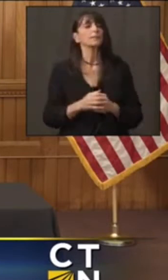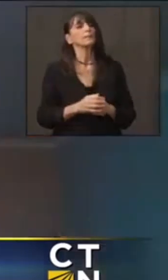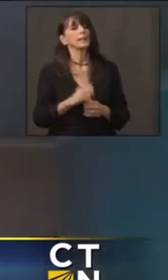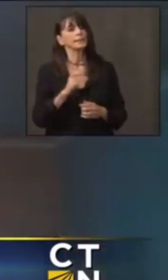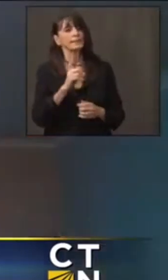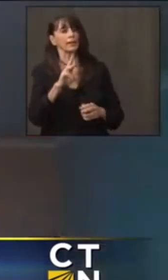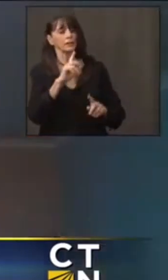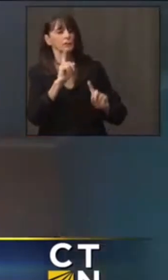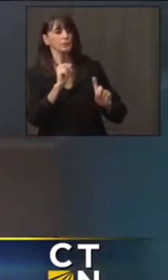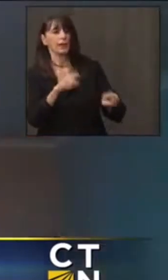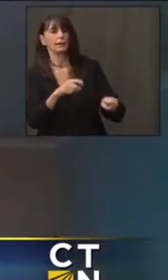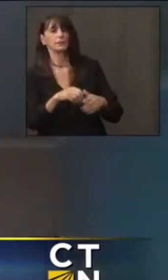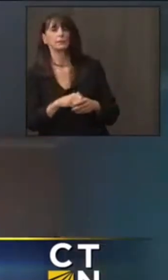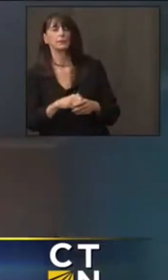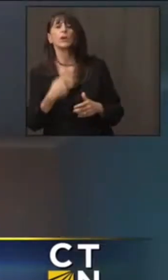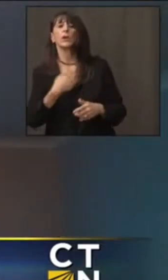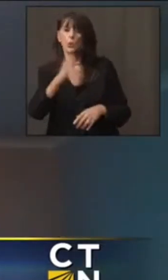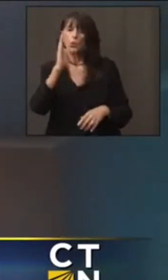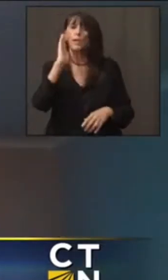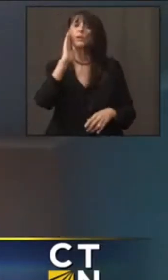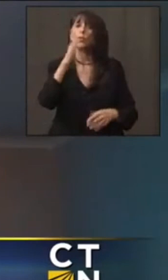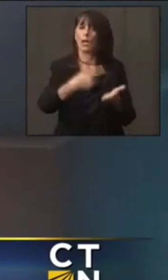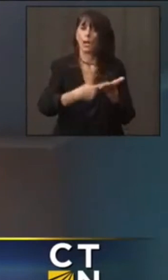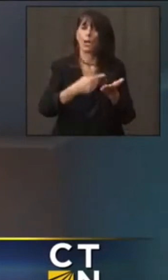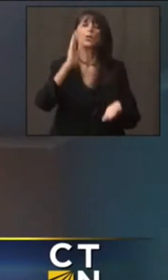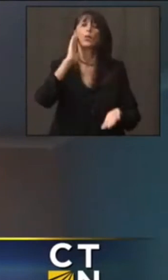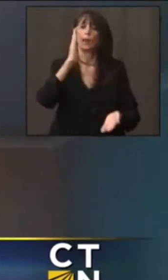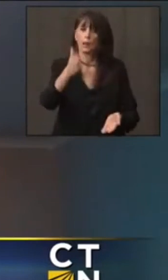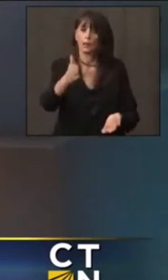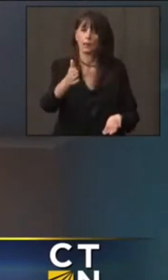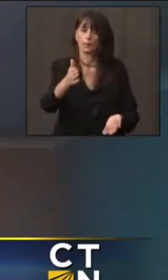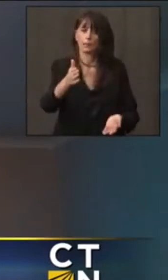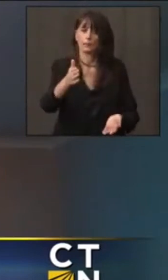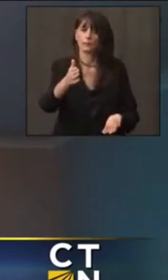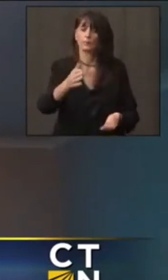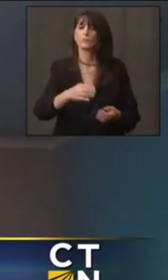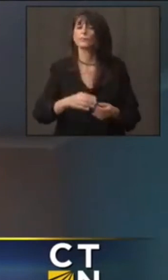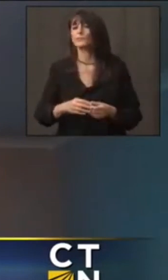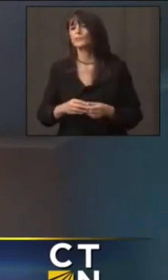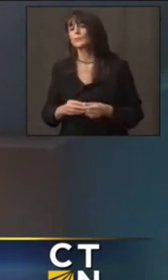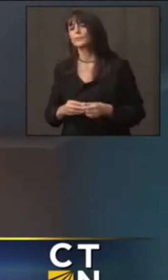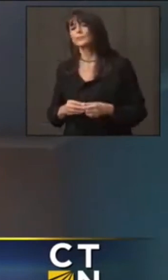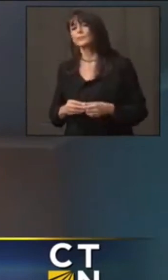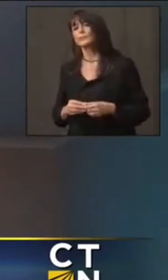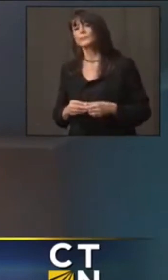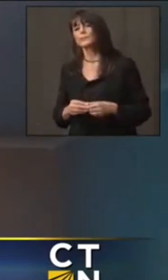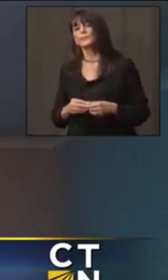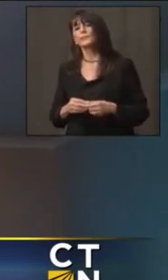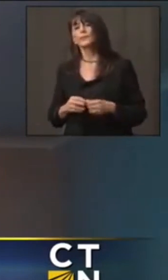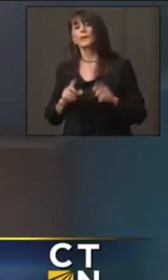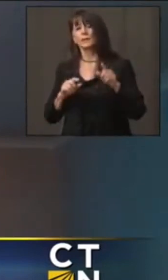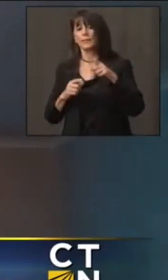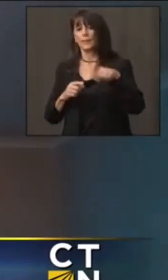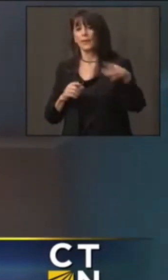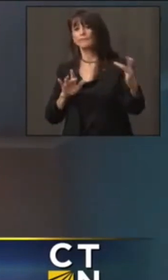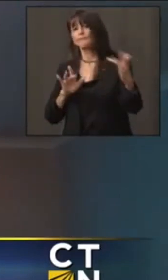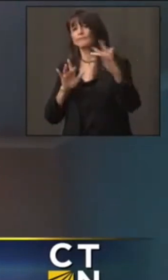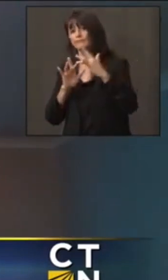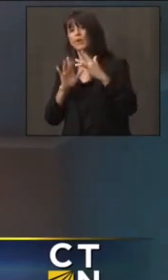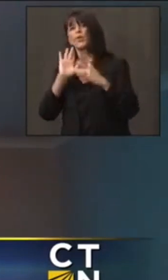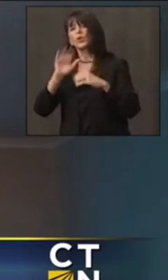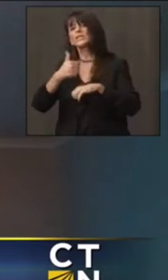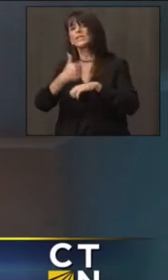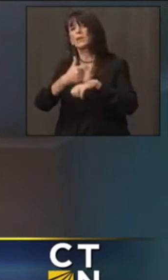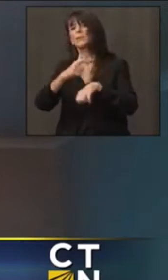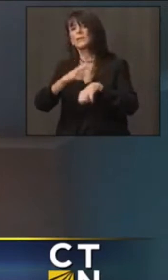So we will be. We have been, I think they've reached out to us, and we're going to be setting up some time to discuss